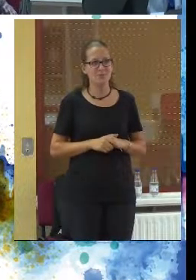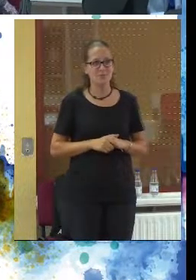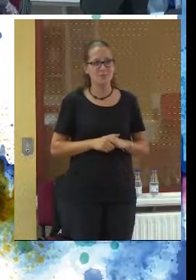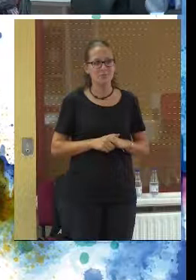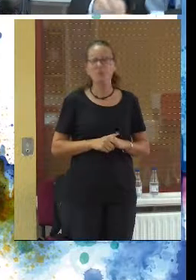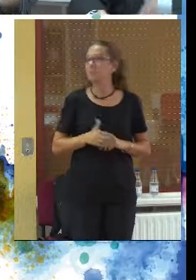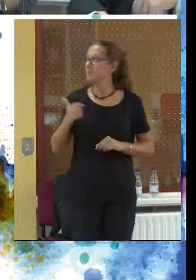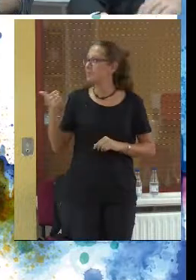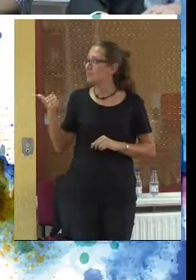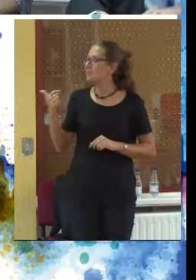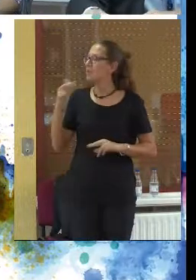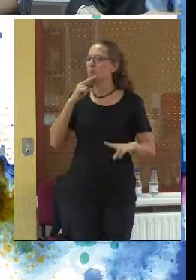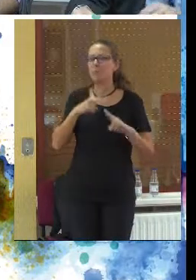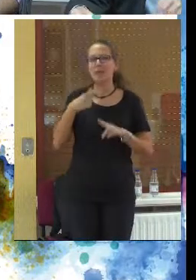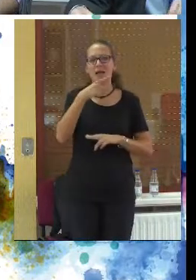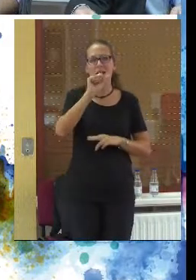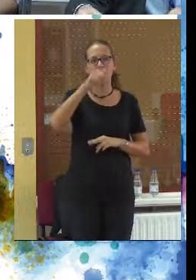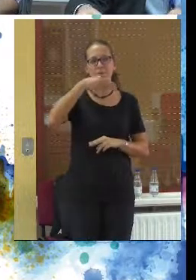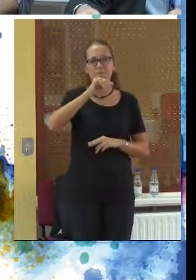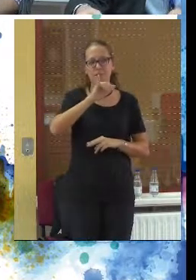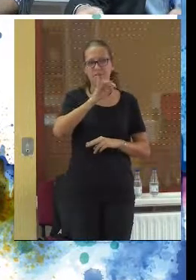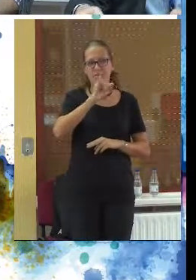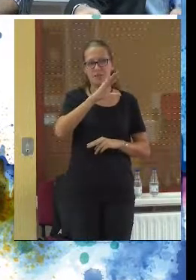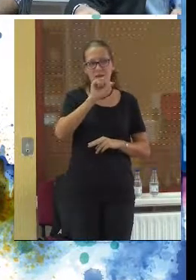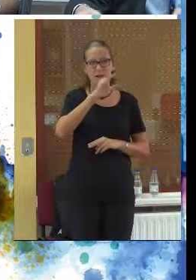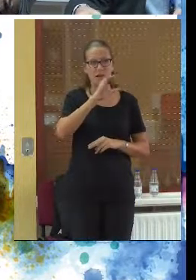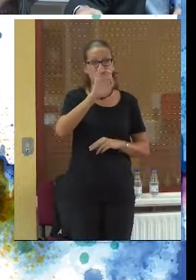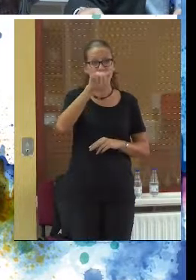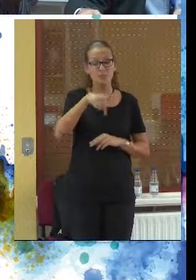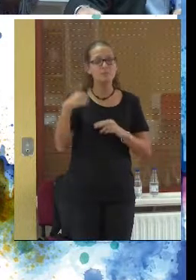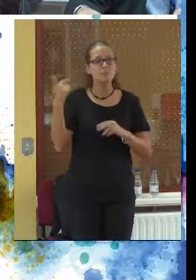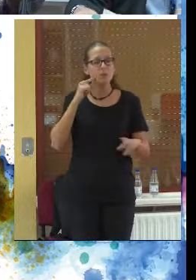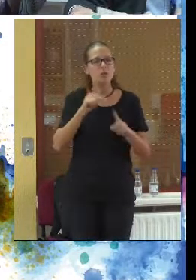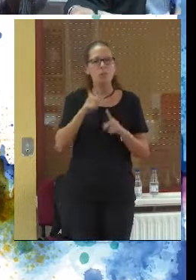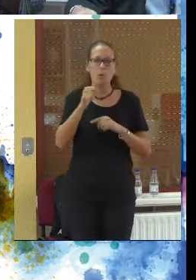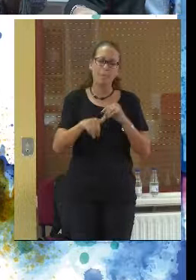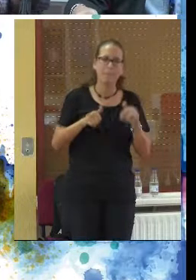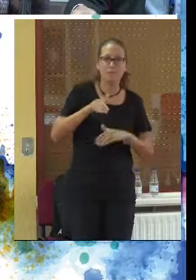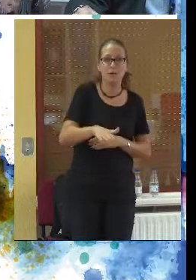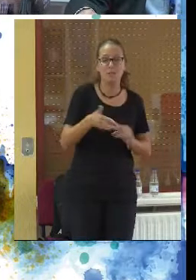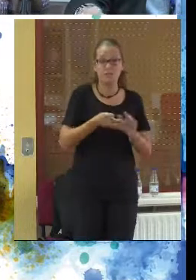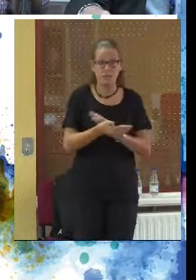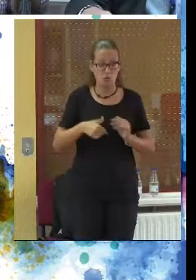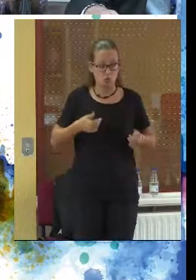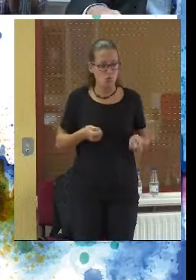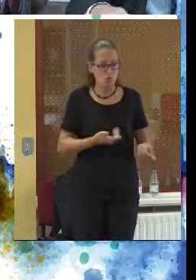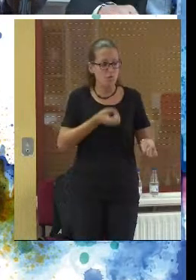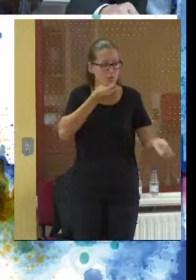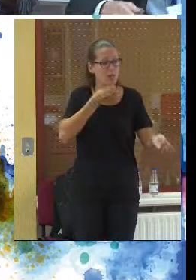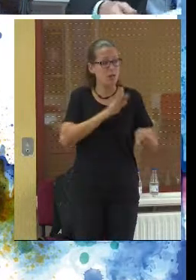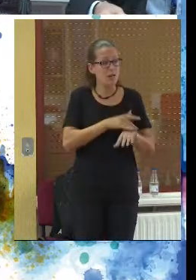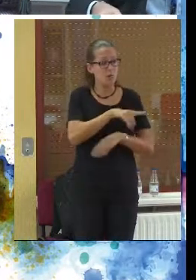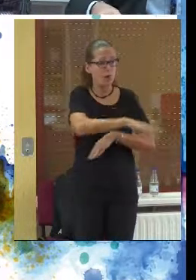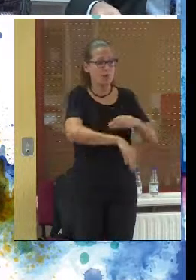we're going to take for gaming will allow us to go forward and take a new step. It's not